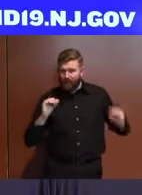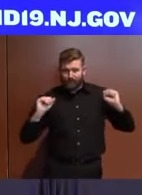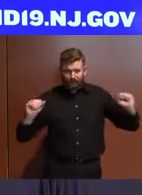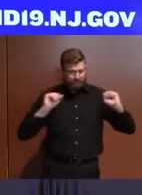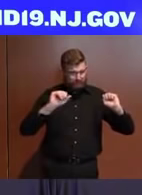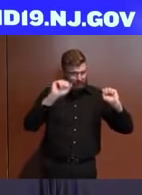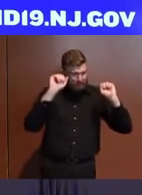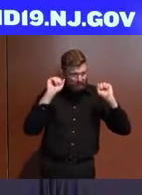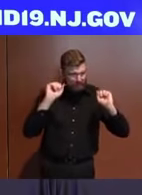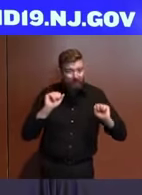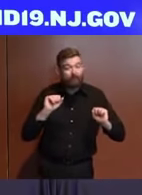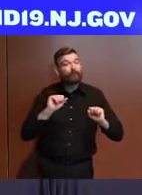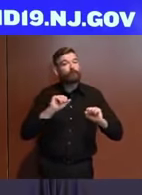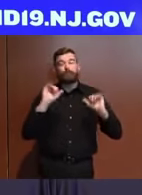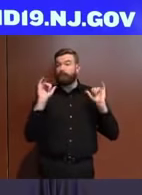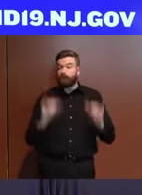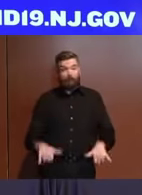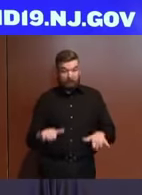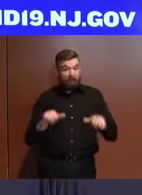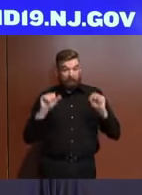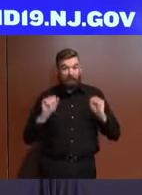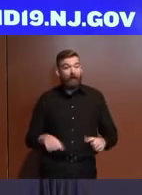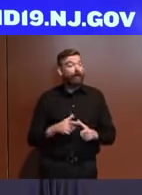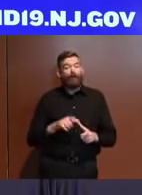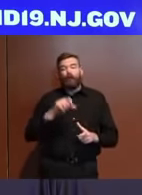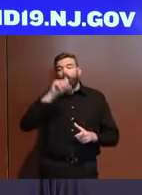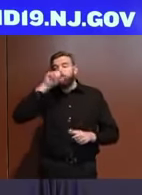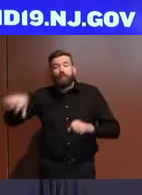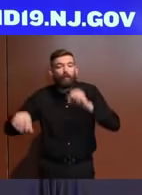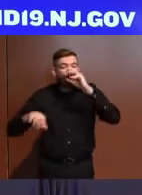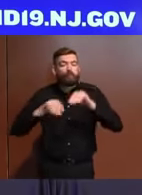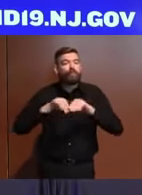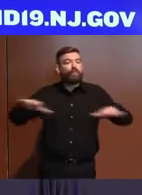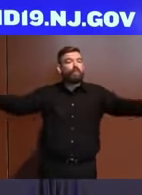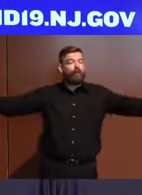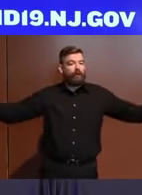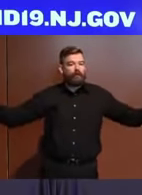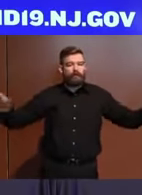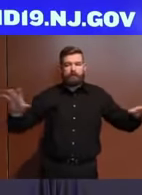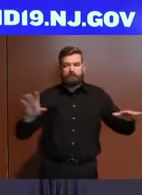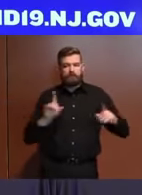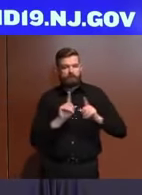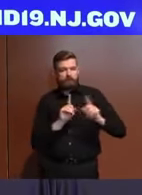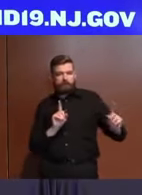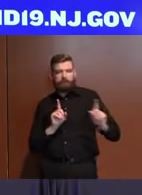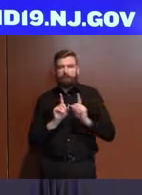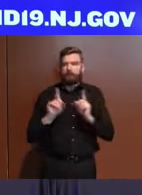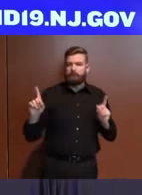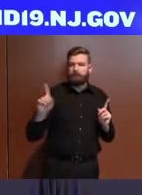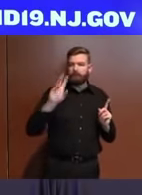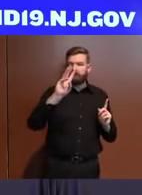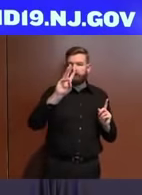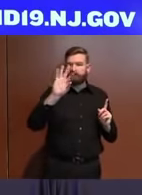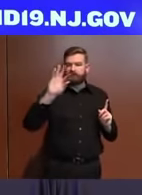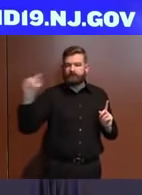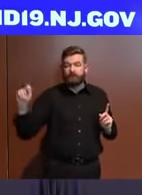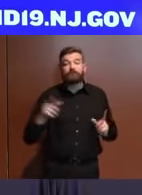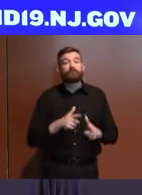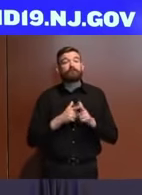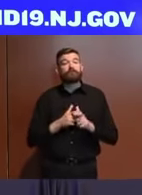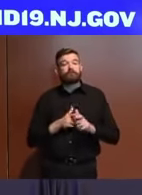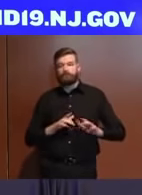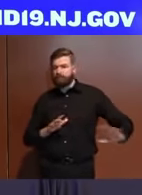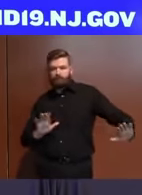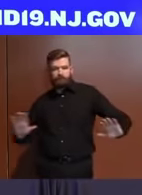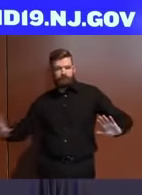coronavirus. So keeping that 6-foot distance is crucial, and be mindful of that. So I hate to break the news here.